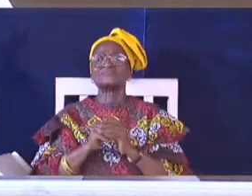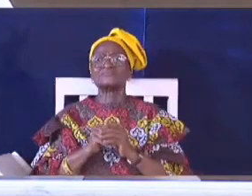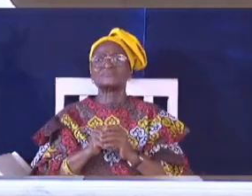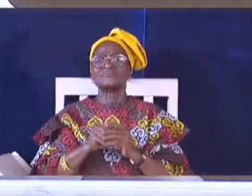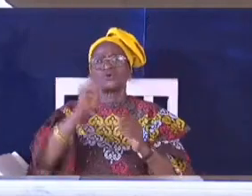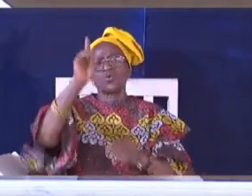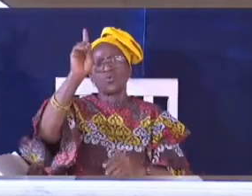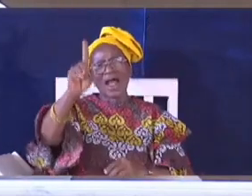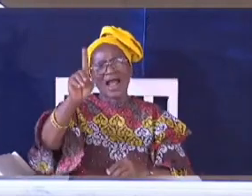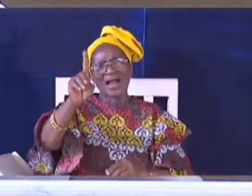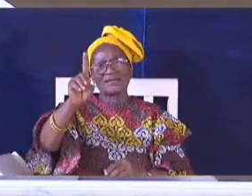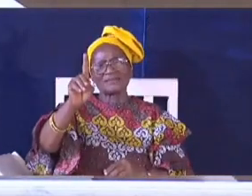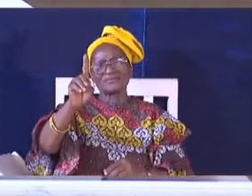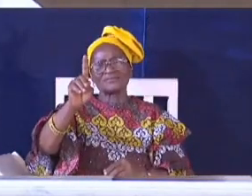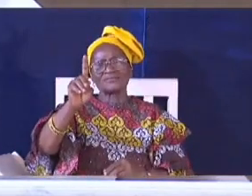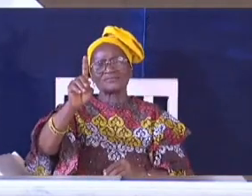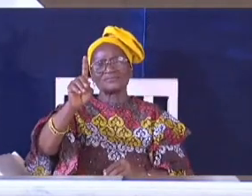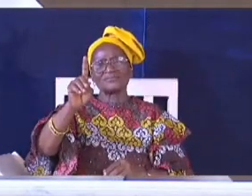Why?